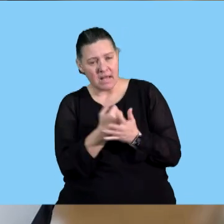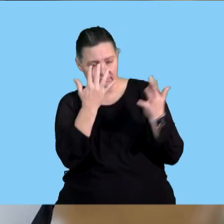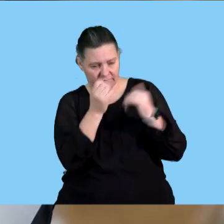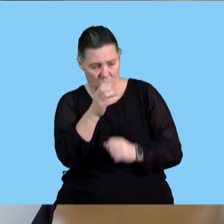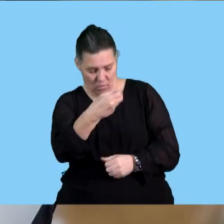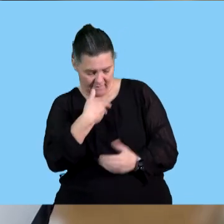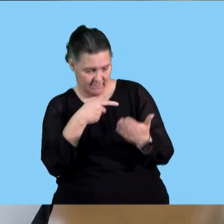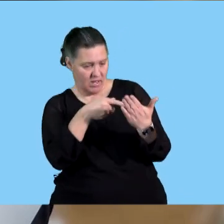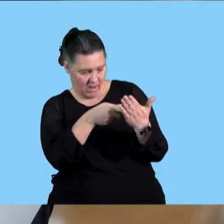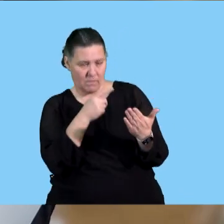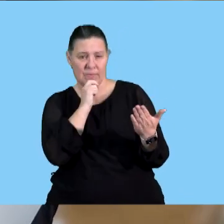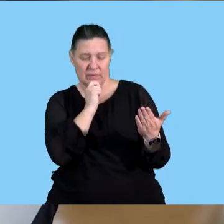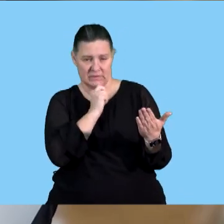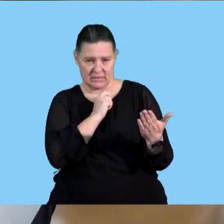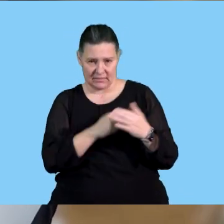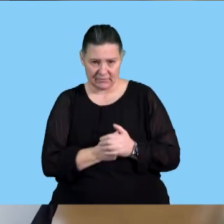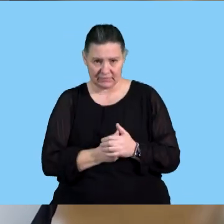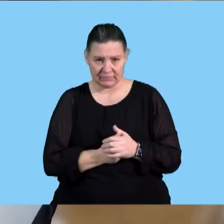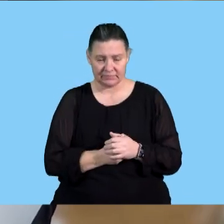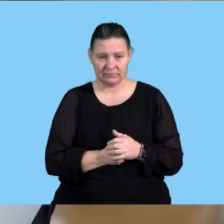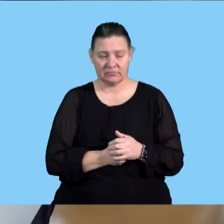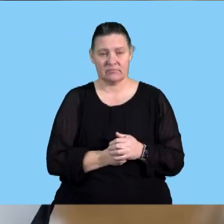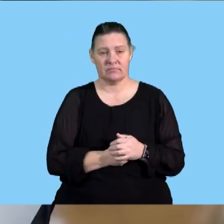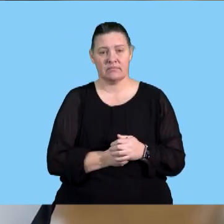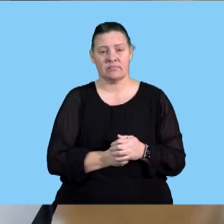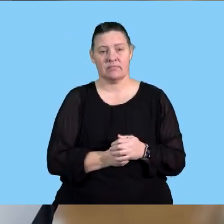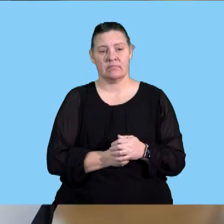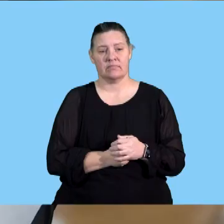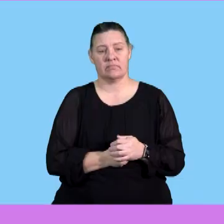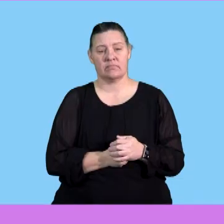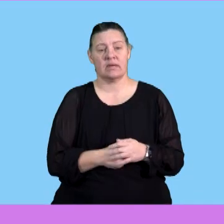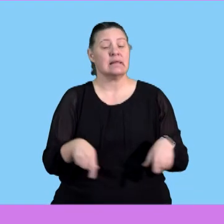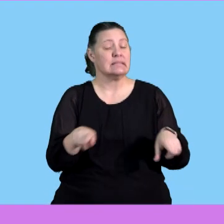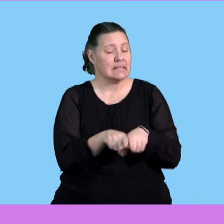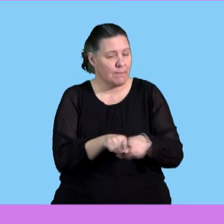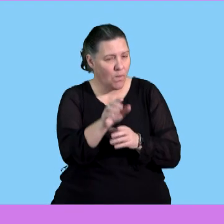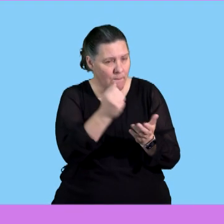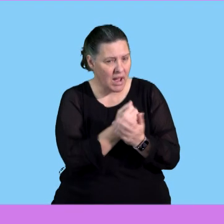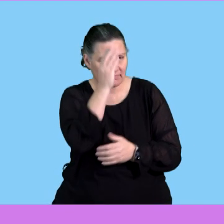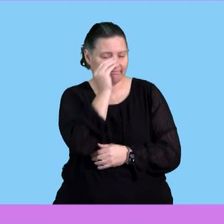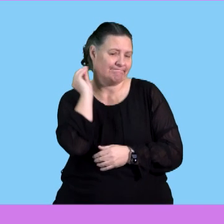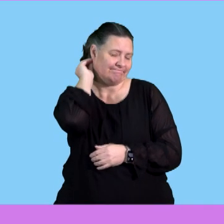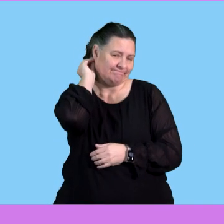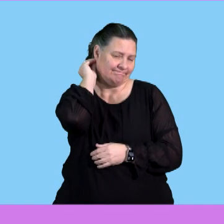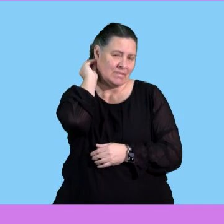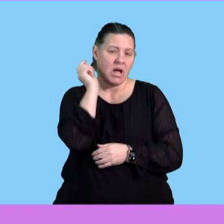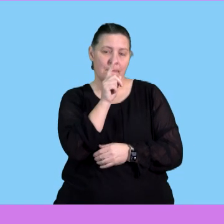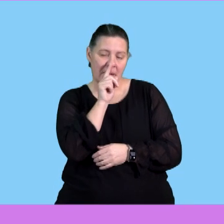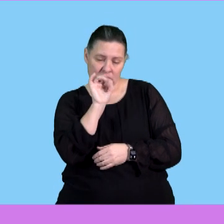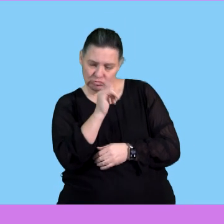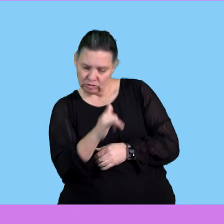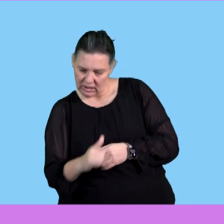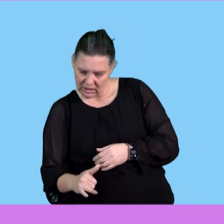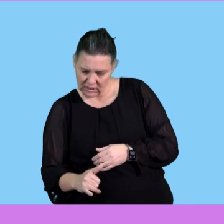have to work with what you are given at that given moment. You also need to note that you must check